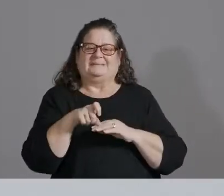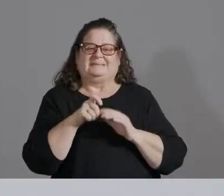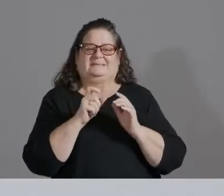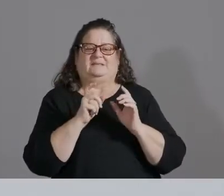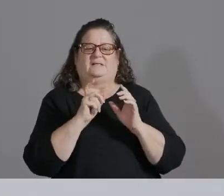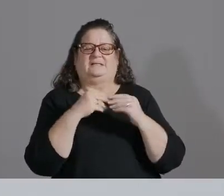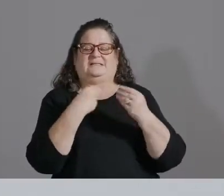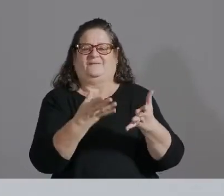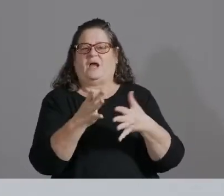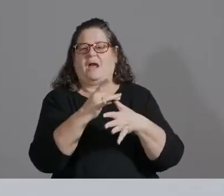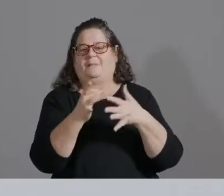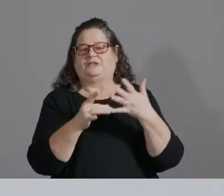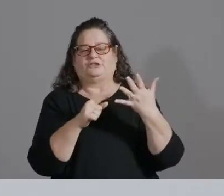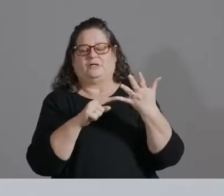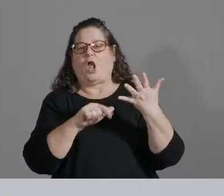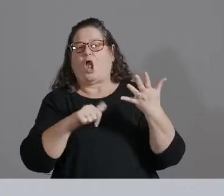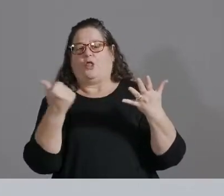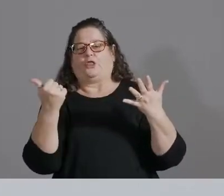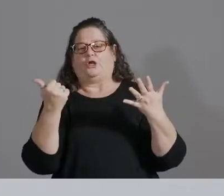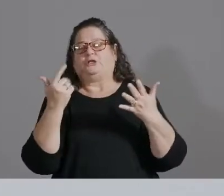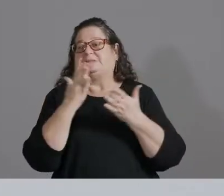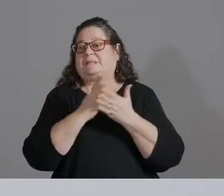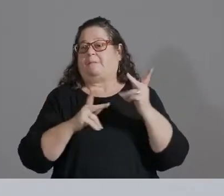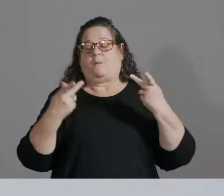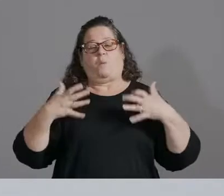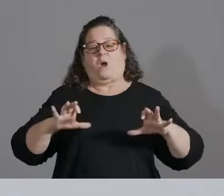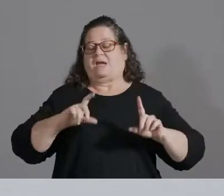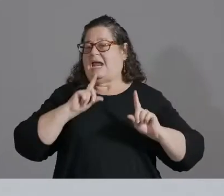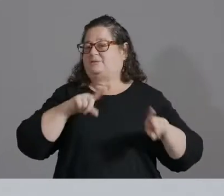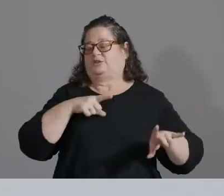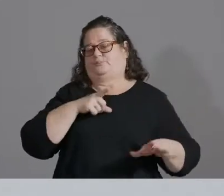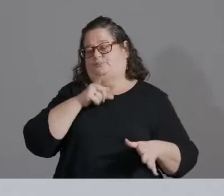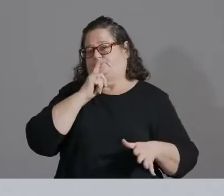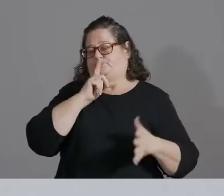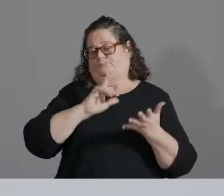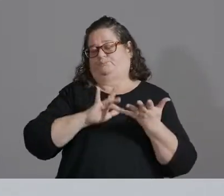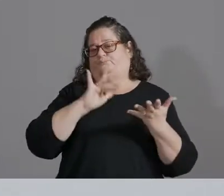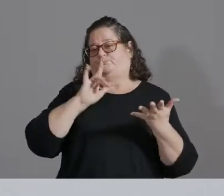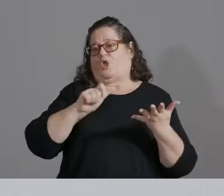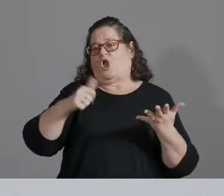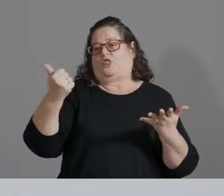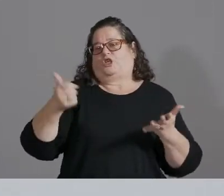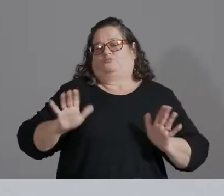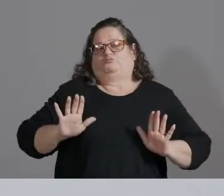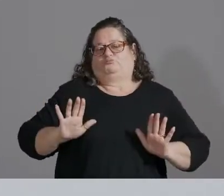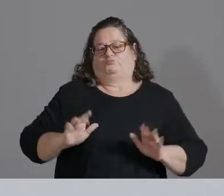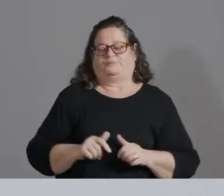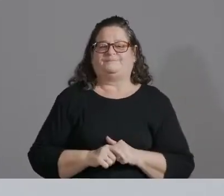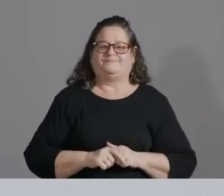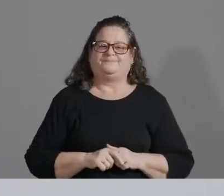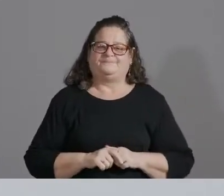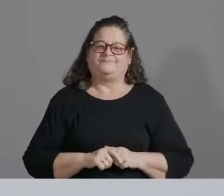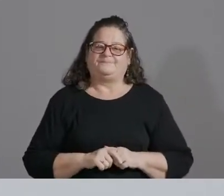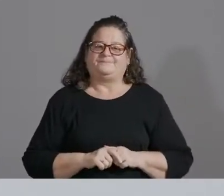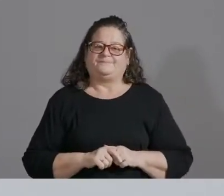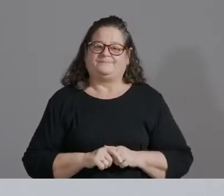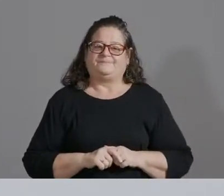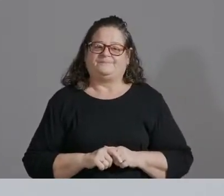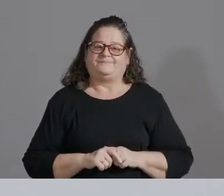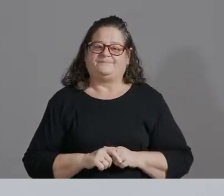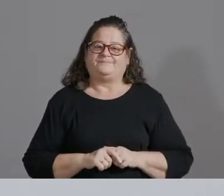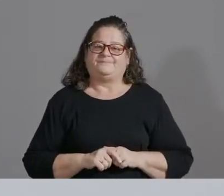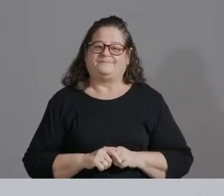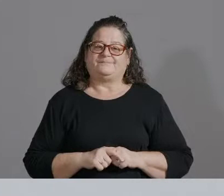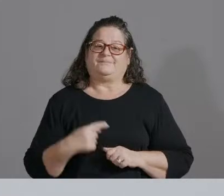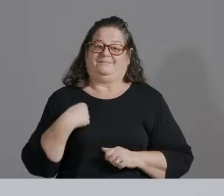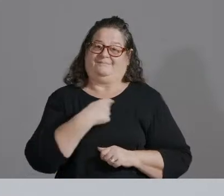don't want to give up personal information or are uncomfortable sharing with that. But we have encouraged to our call